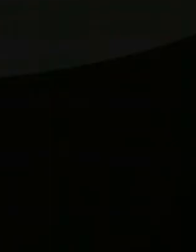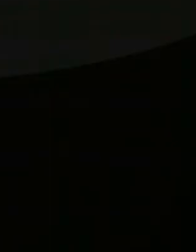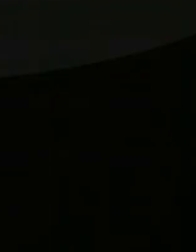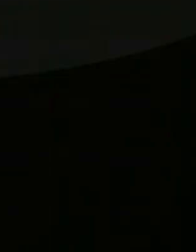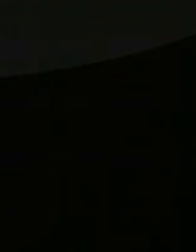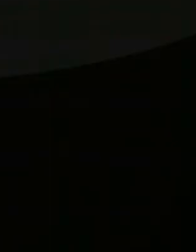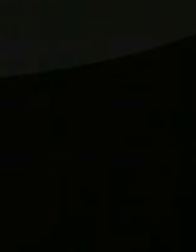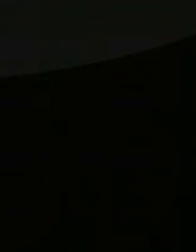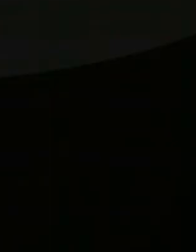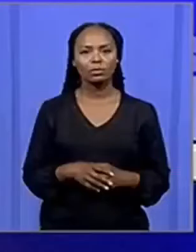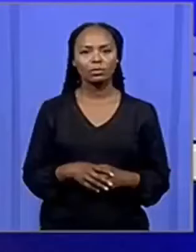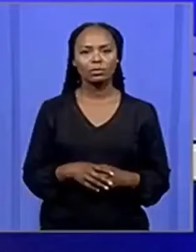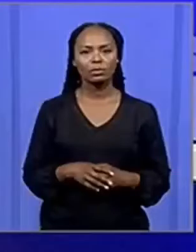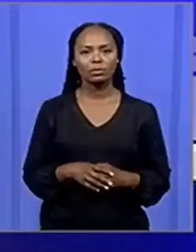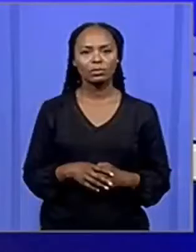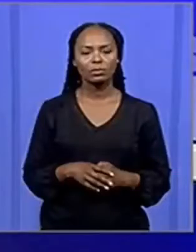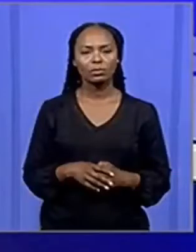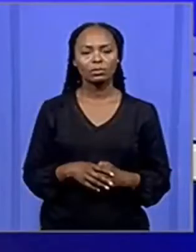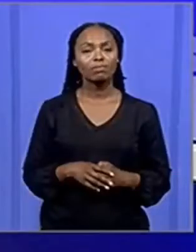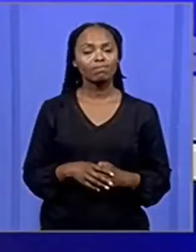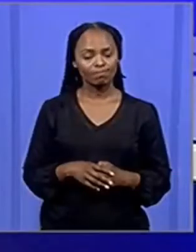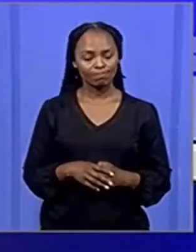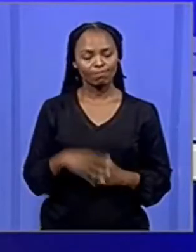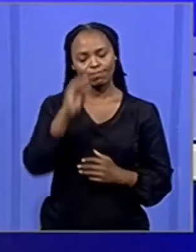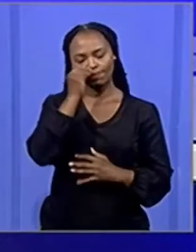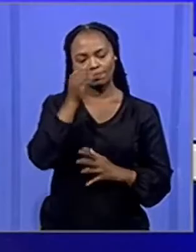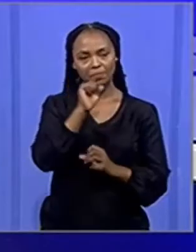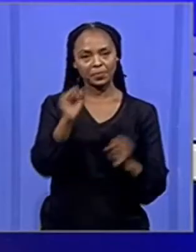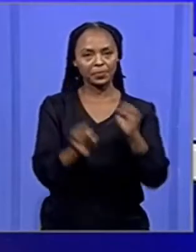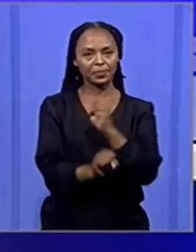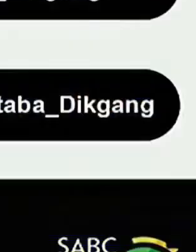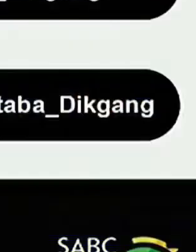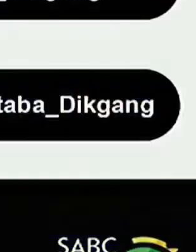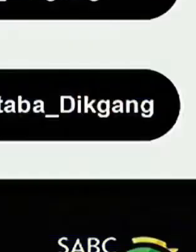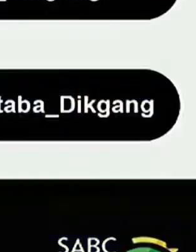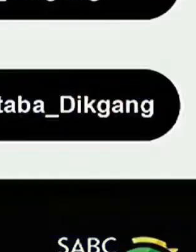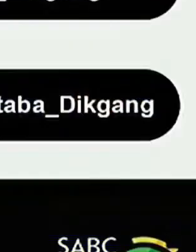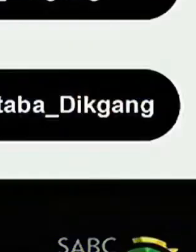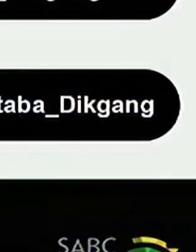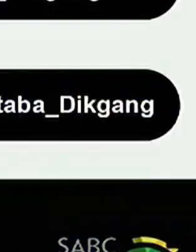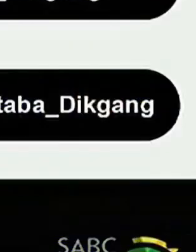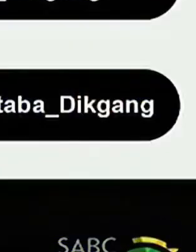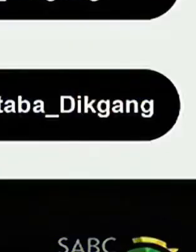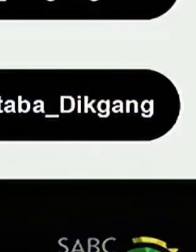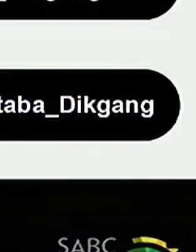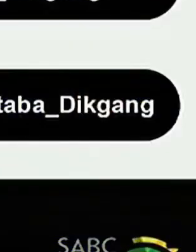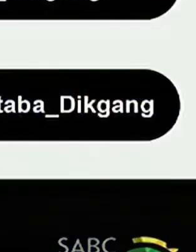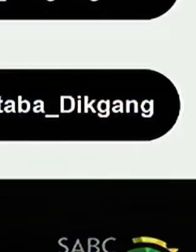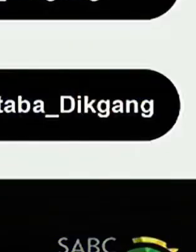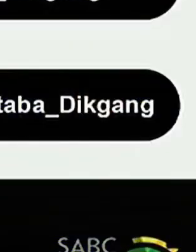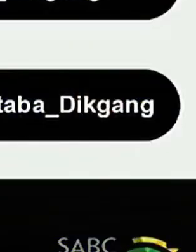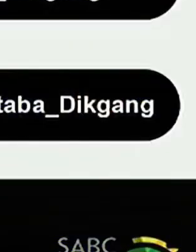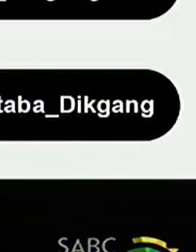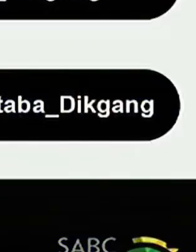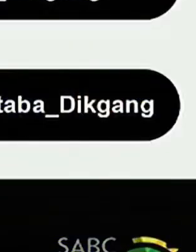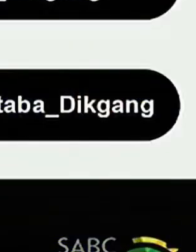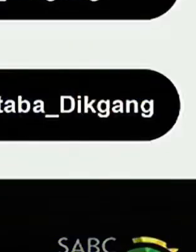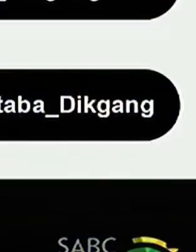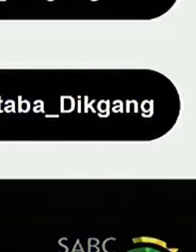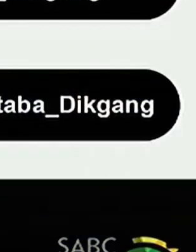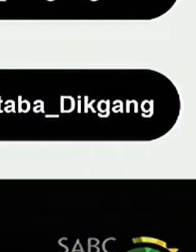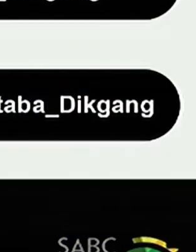e a tielela. Bagešo di felela mo gopolang gore ditaba tša rena di a hwetšagala go app ya SABC